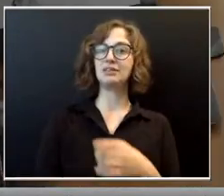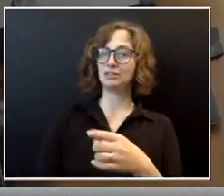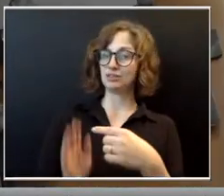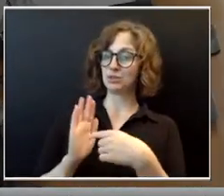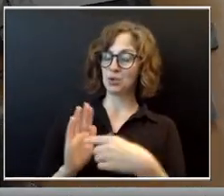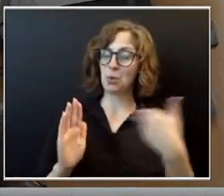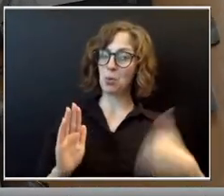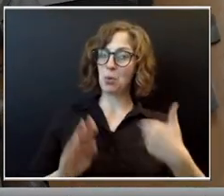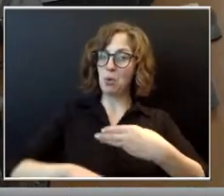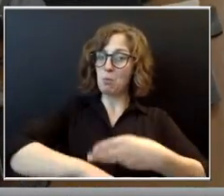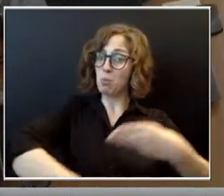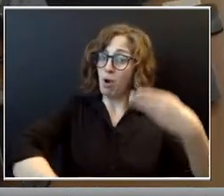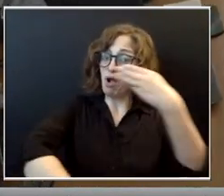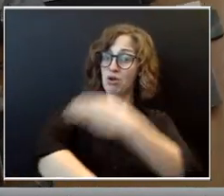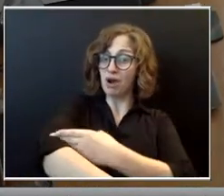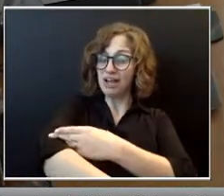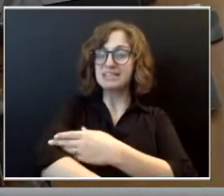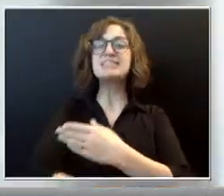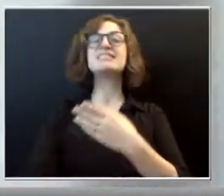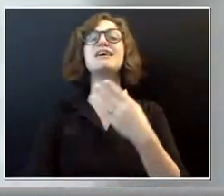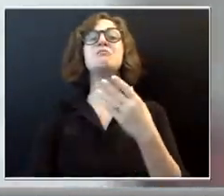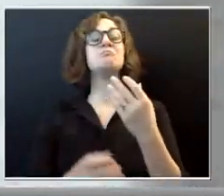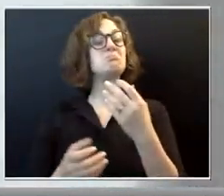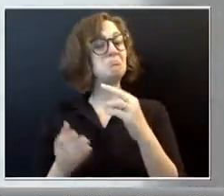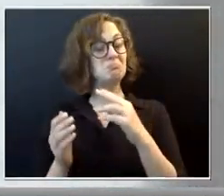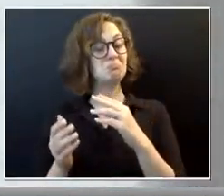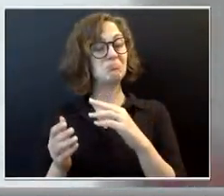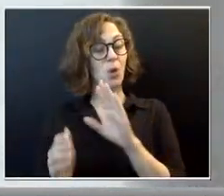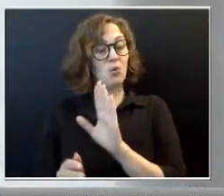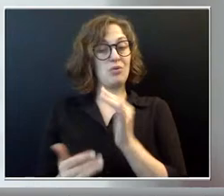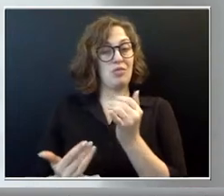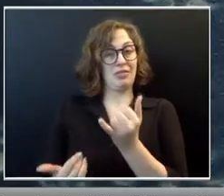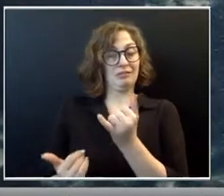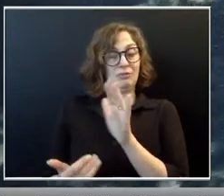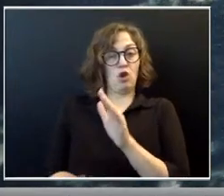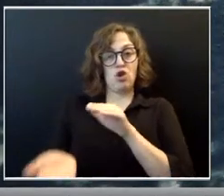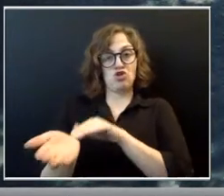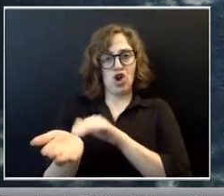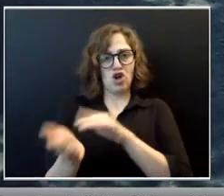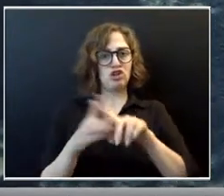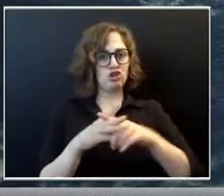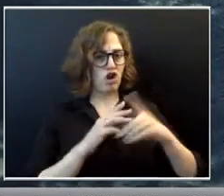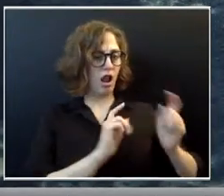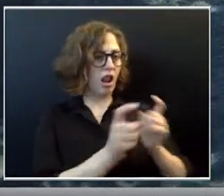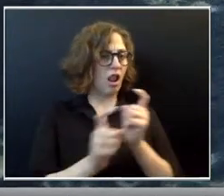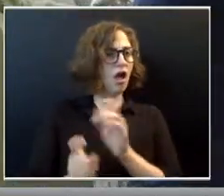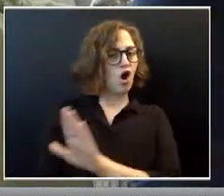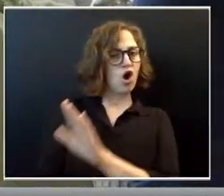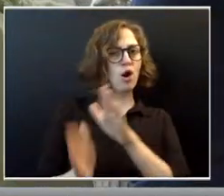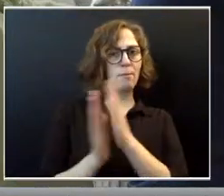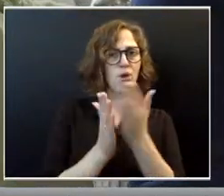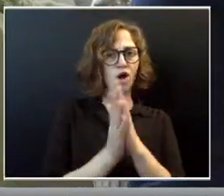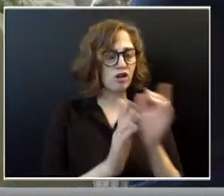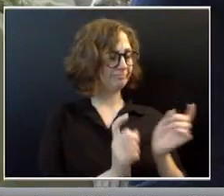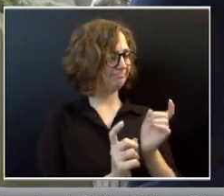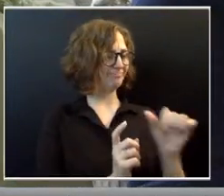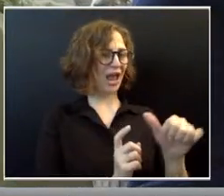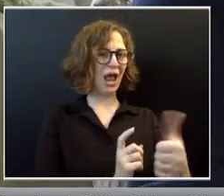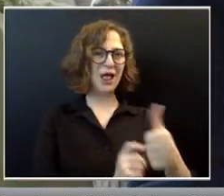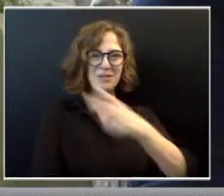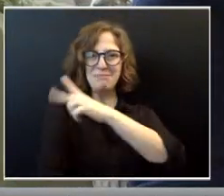System started giving Jan's book to their other patients who need some motivation to get moving.